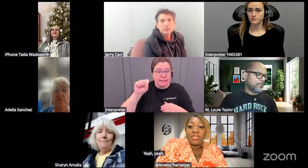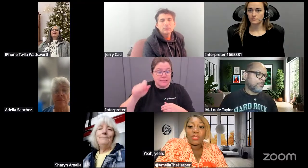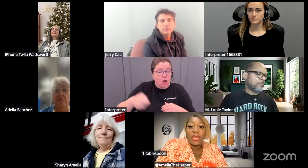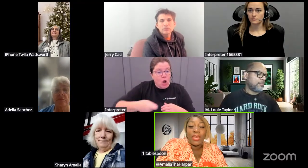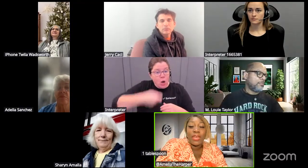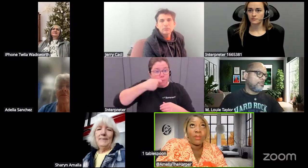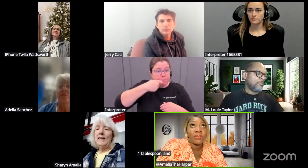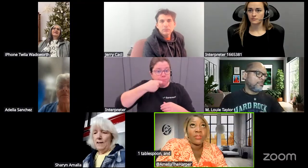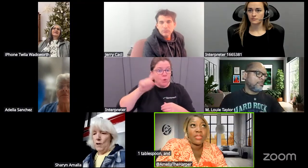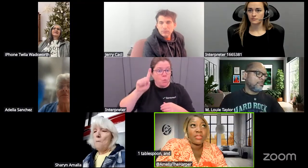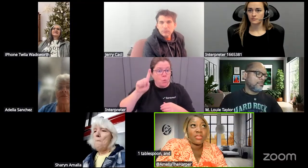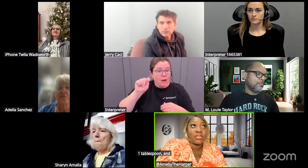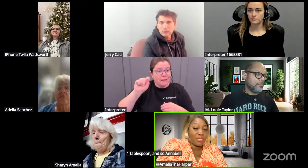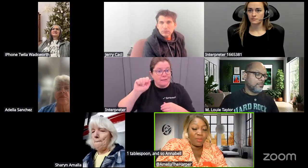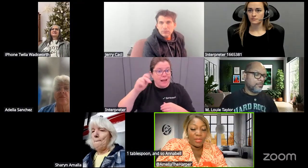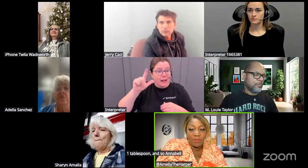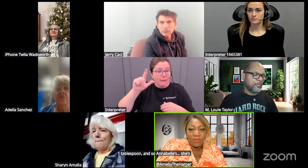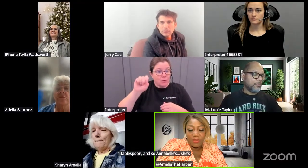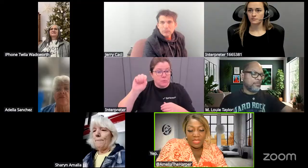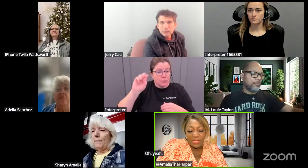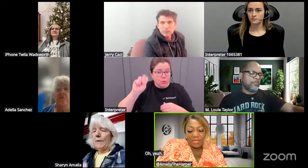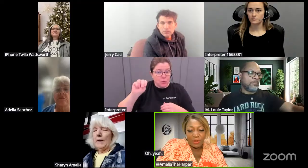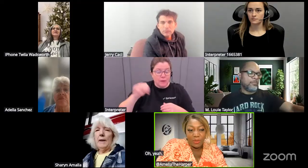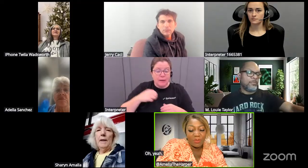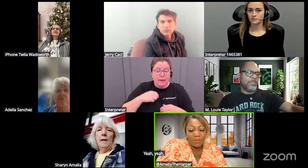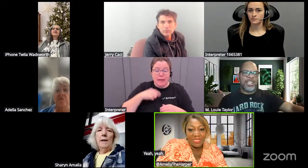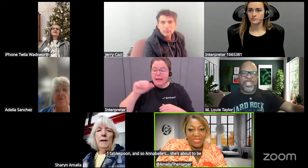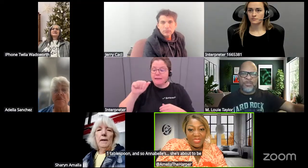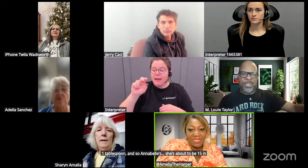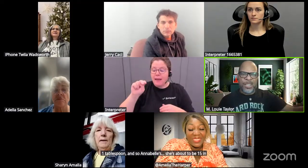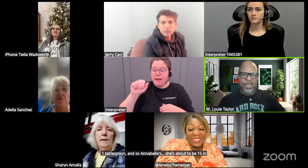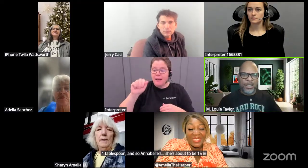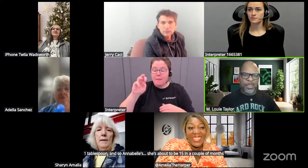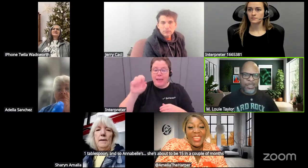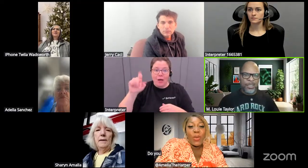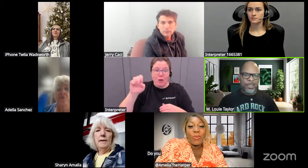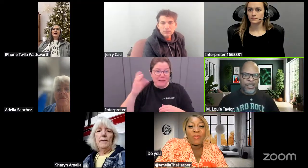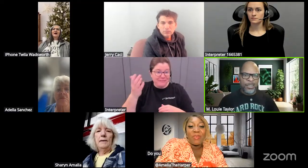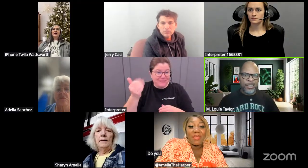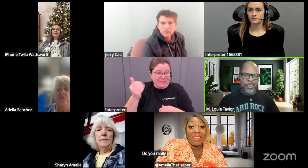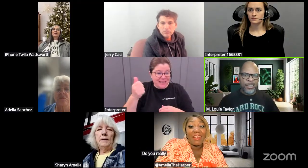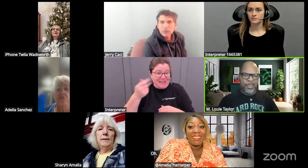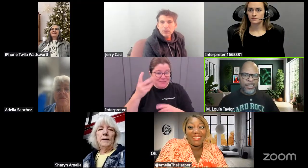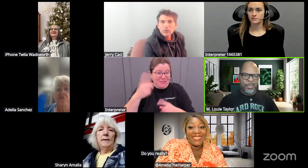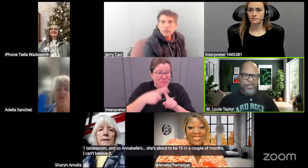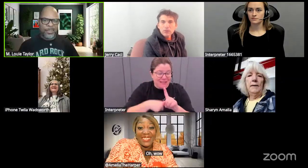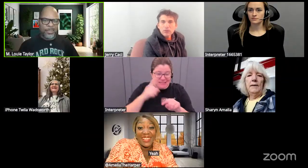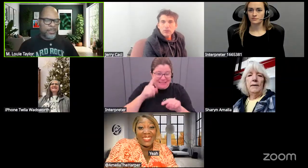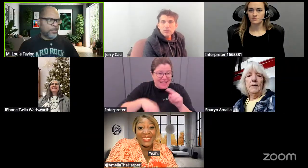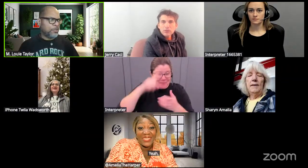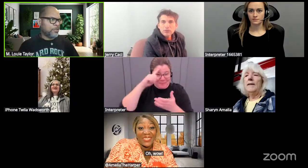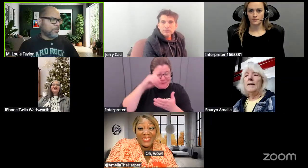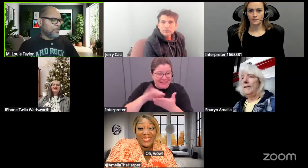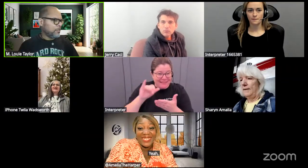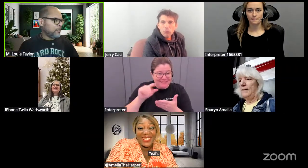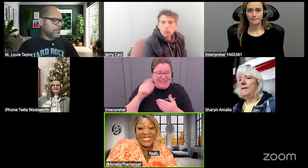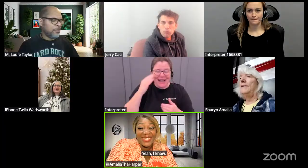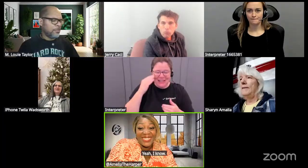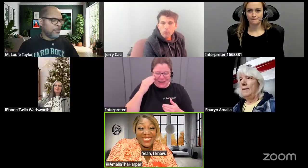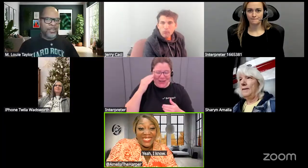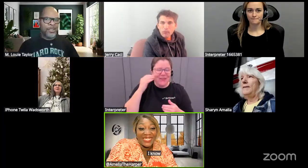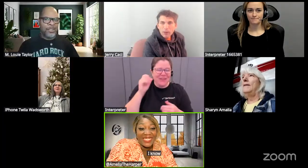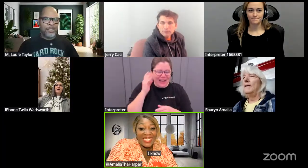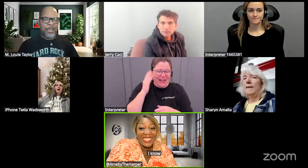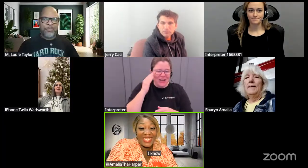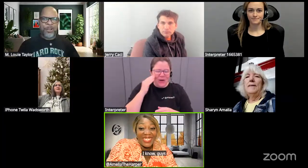so Yeah. Annabelle's she's about to be 15 in a couple of months. I can't Do you believe really? it. Oh wow. Yeah, I know. I He's know, so